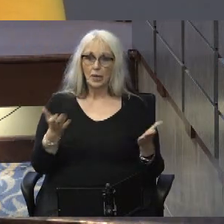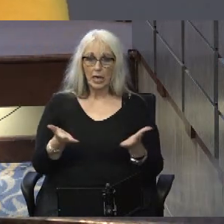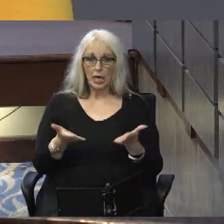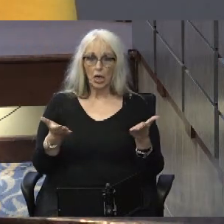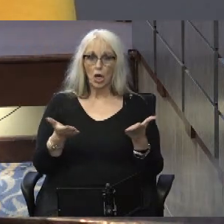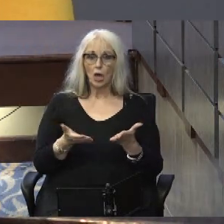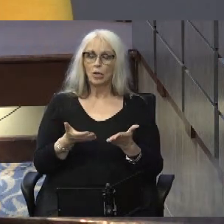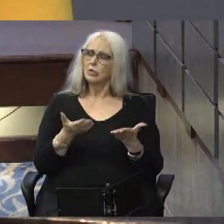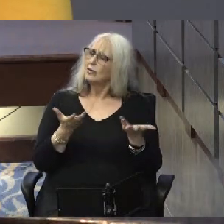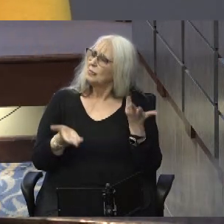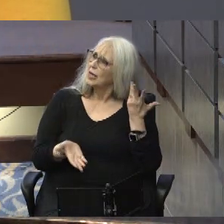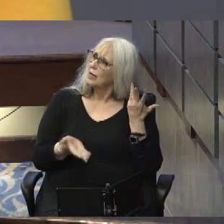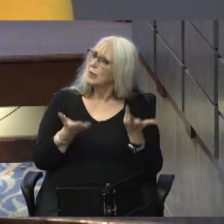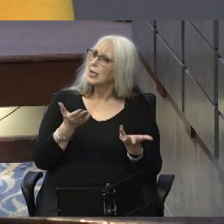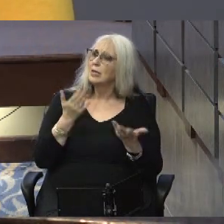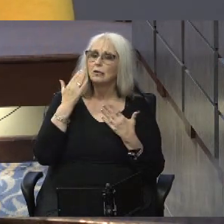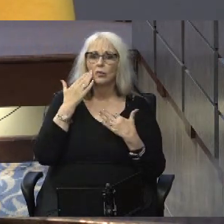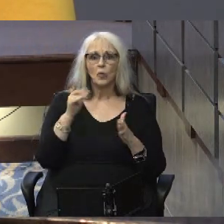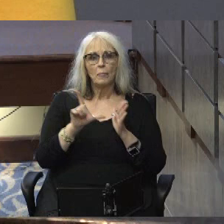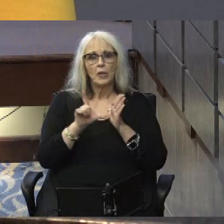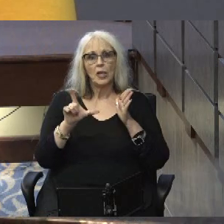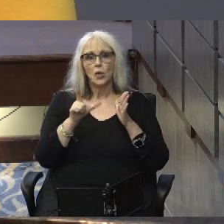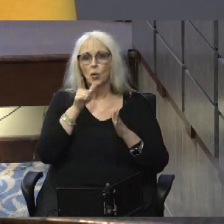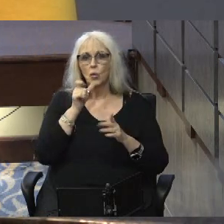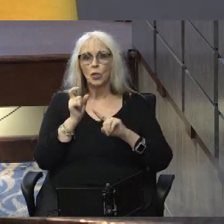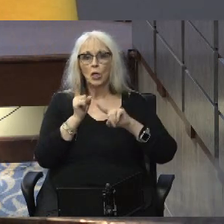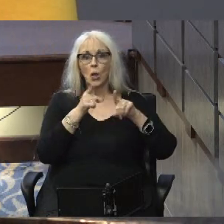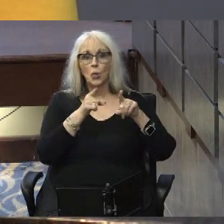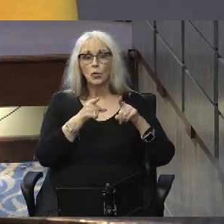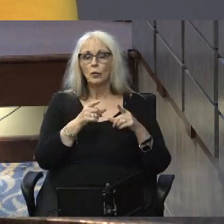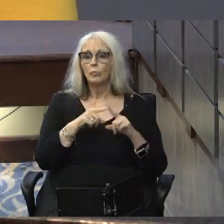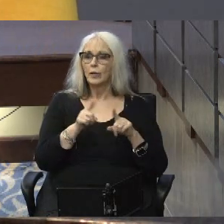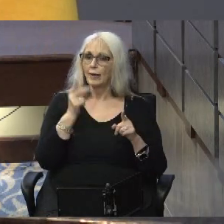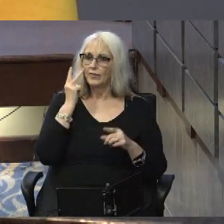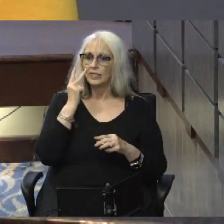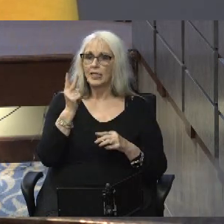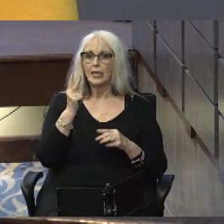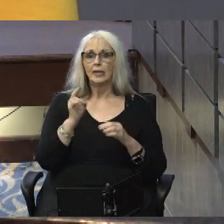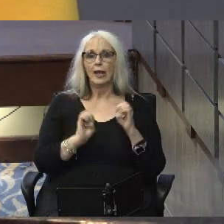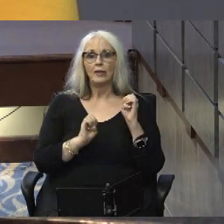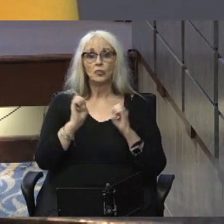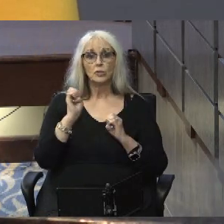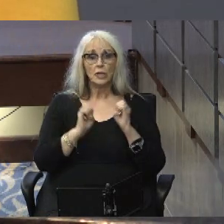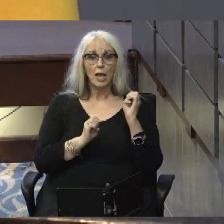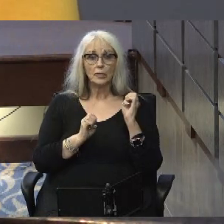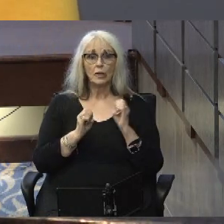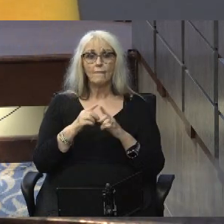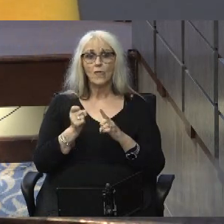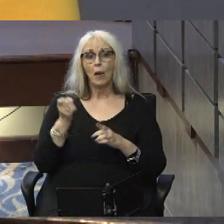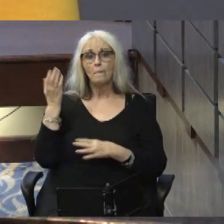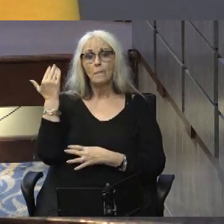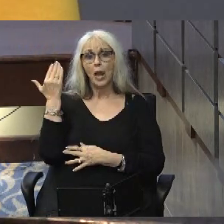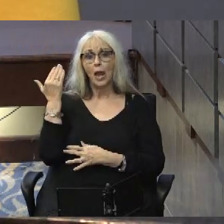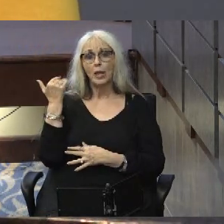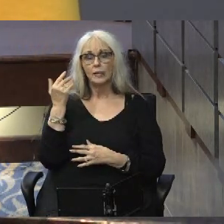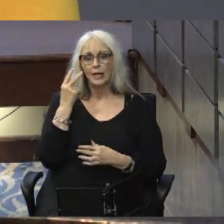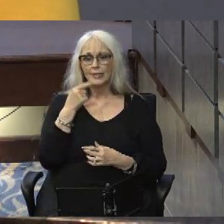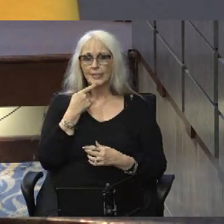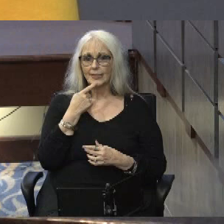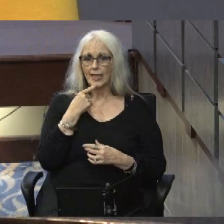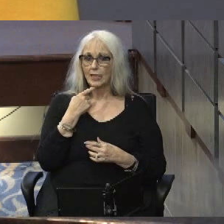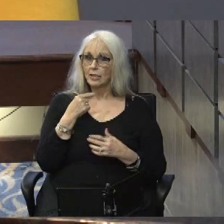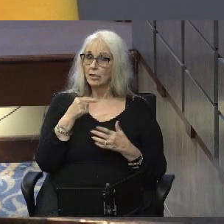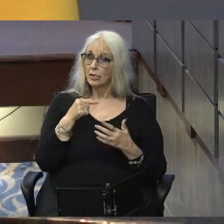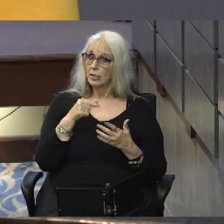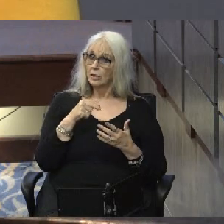and you might not know immediately who to go to, but I know that I've seen some exercises in the past where I'm like, okay, this is but